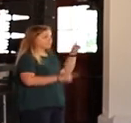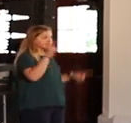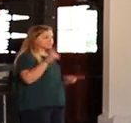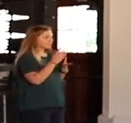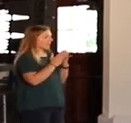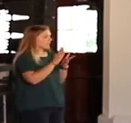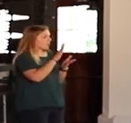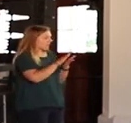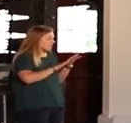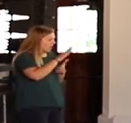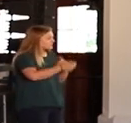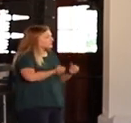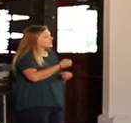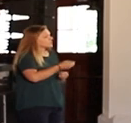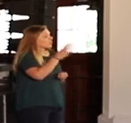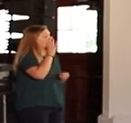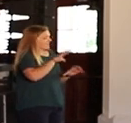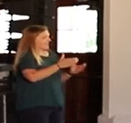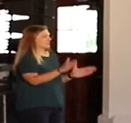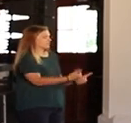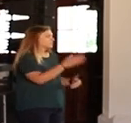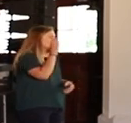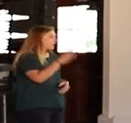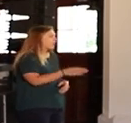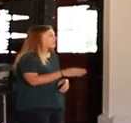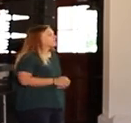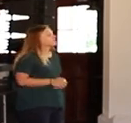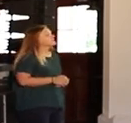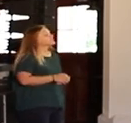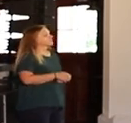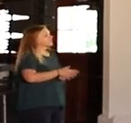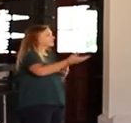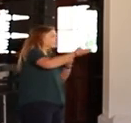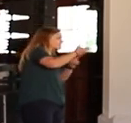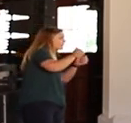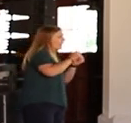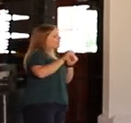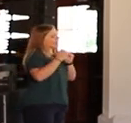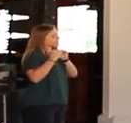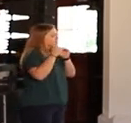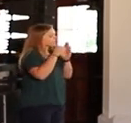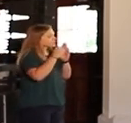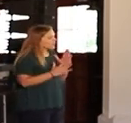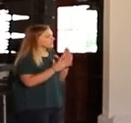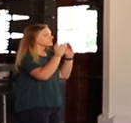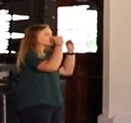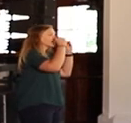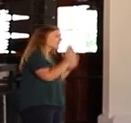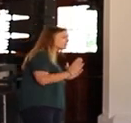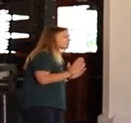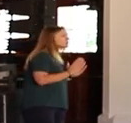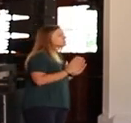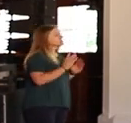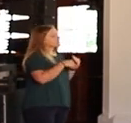elements of your college years will be the classroom. The interactions you'll have with fellow students, with professors,